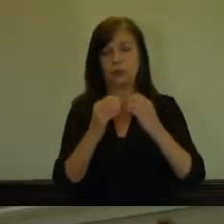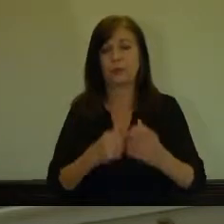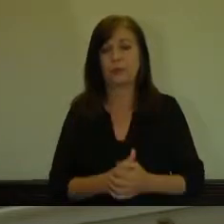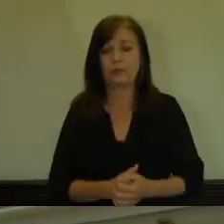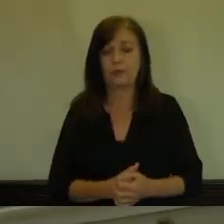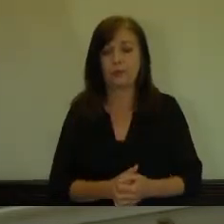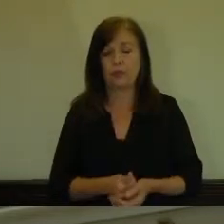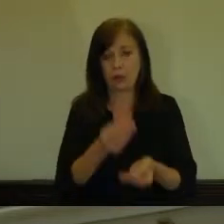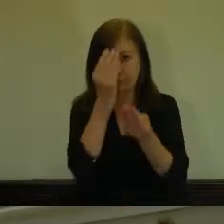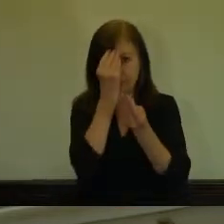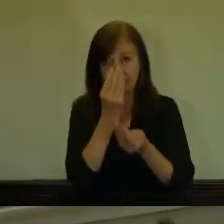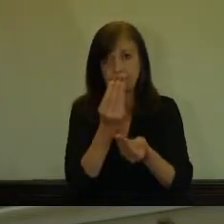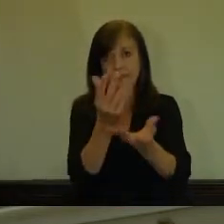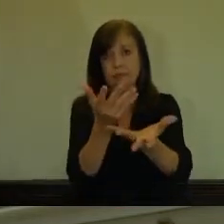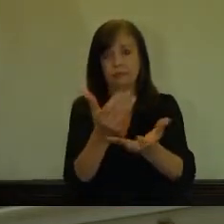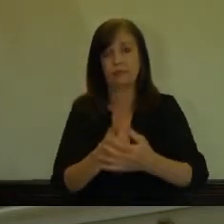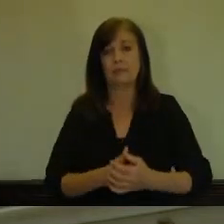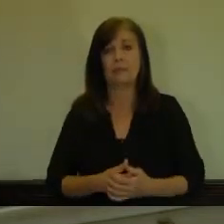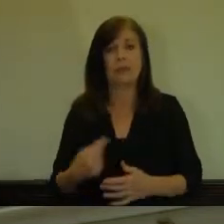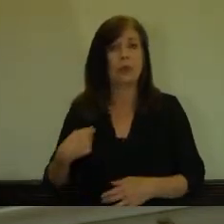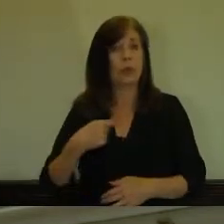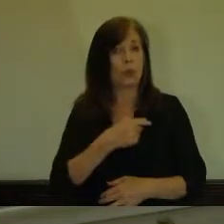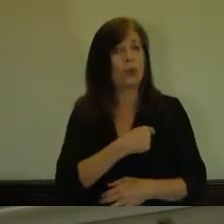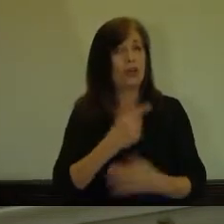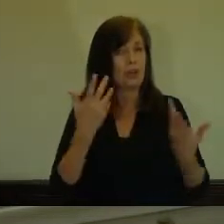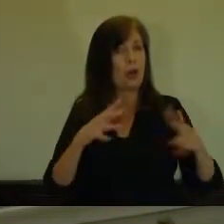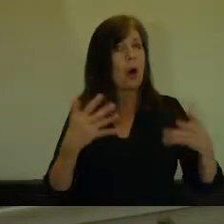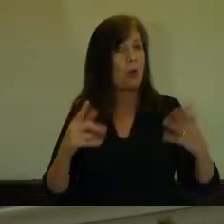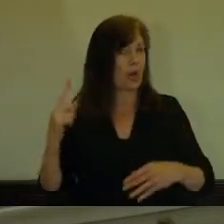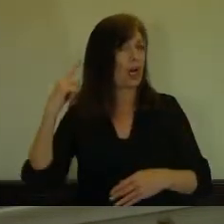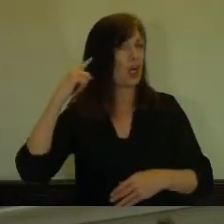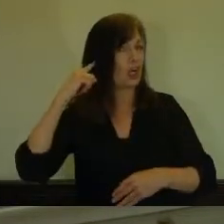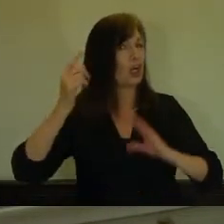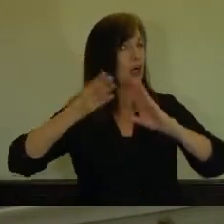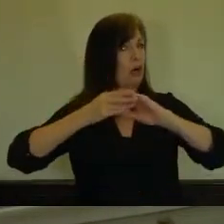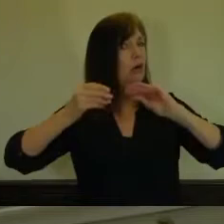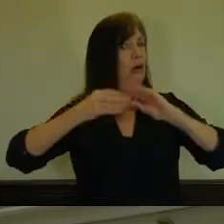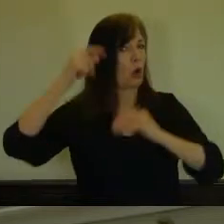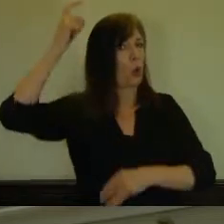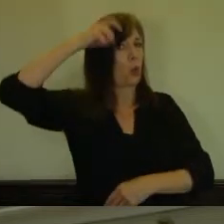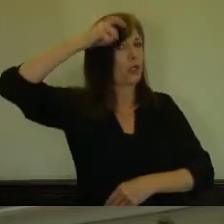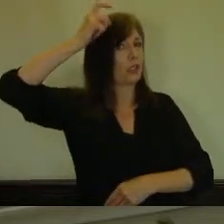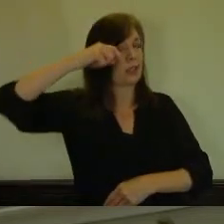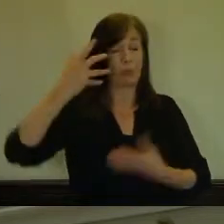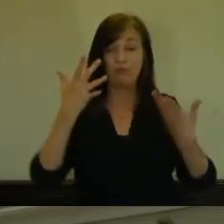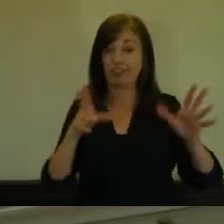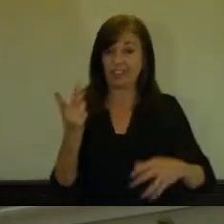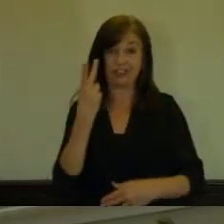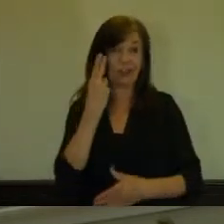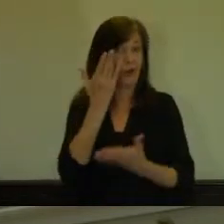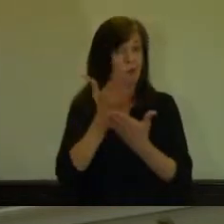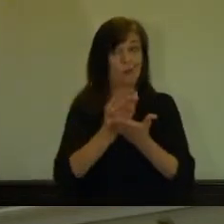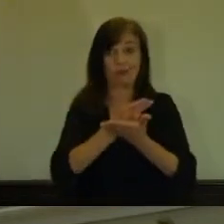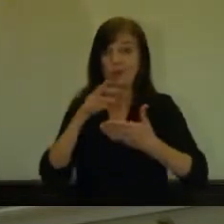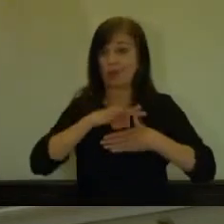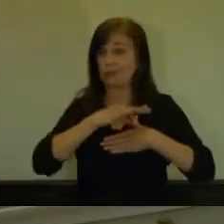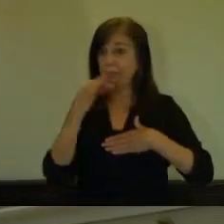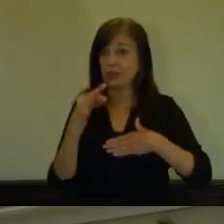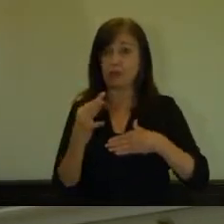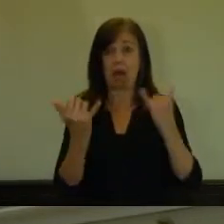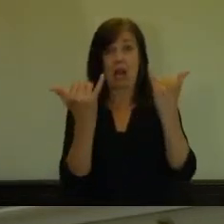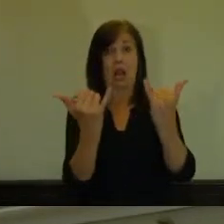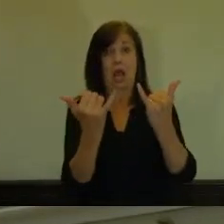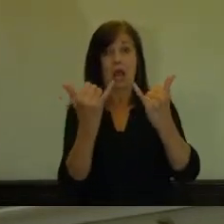So friends, we've heard the voices of wisdom. We've seen the Spirit work, and we're in that moment